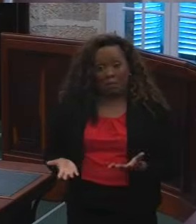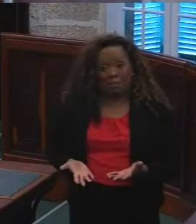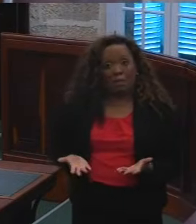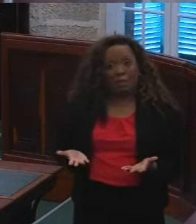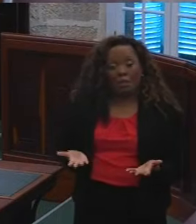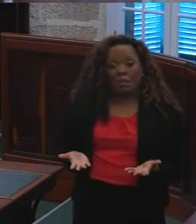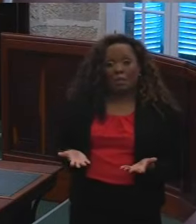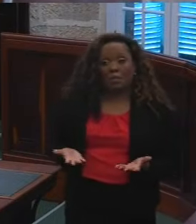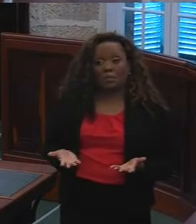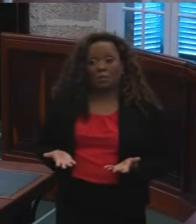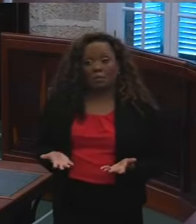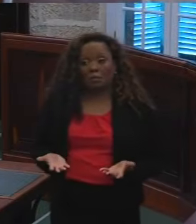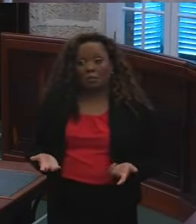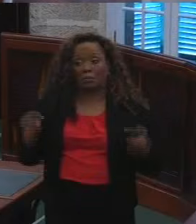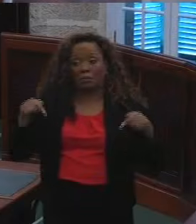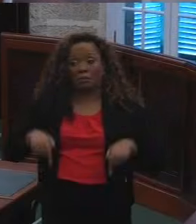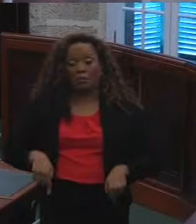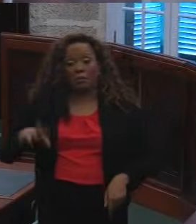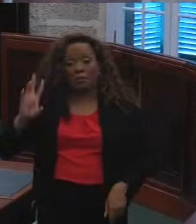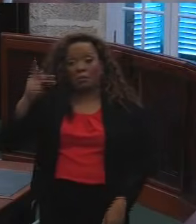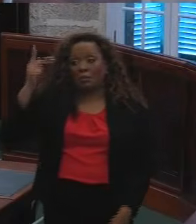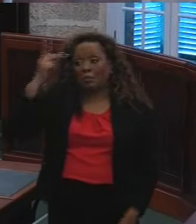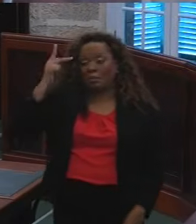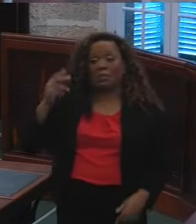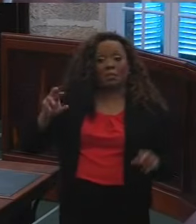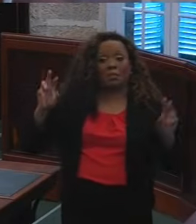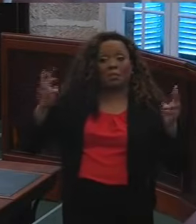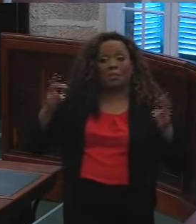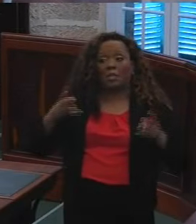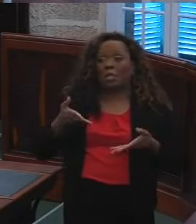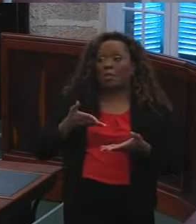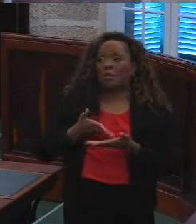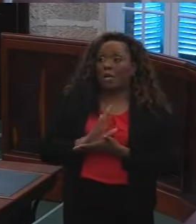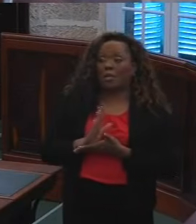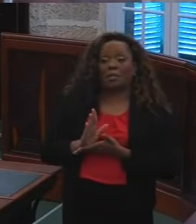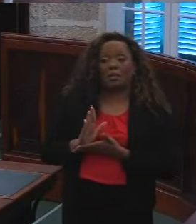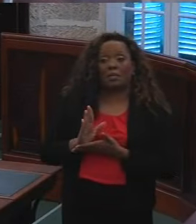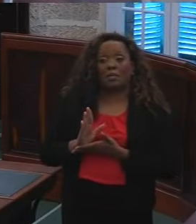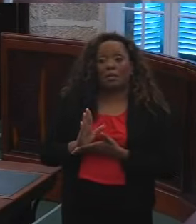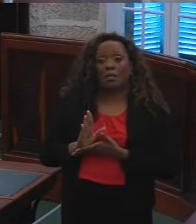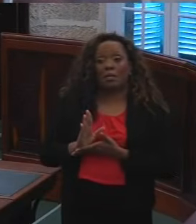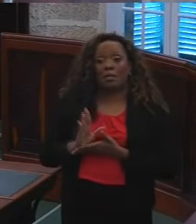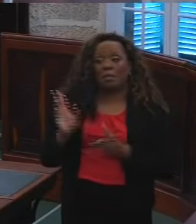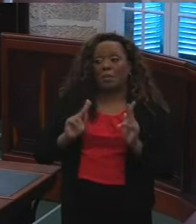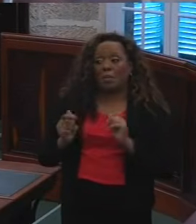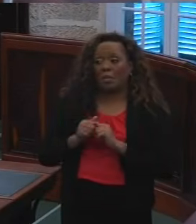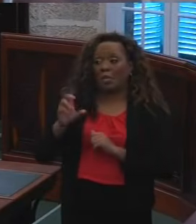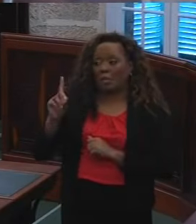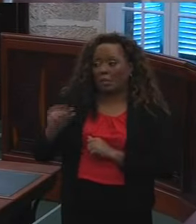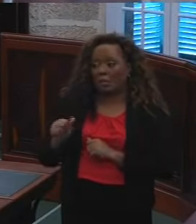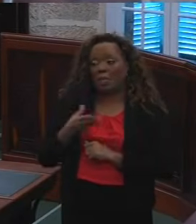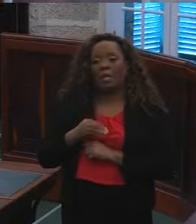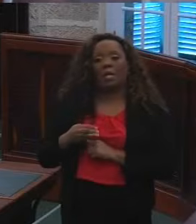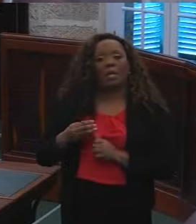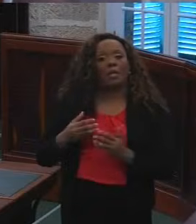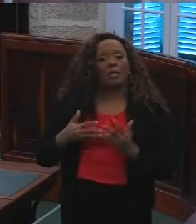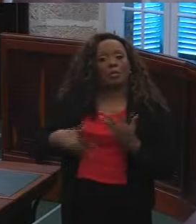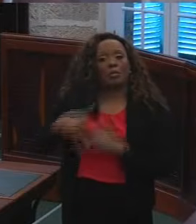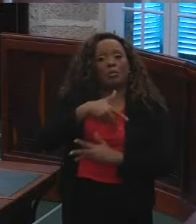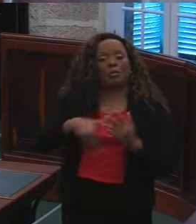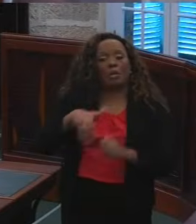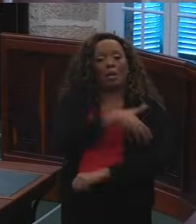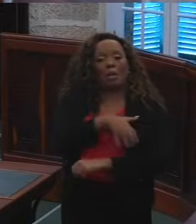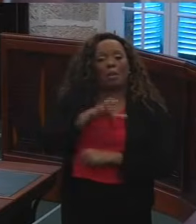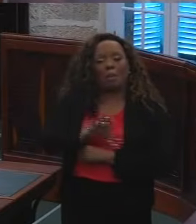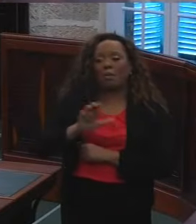this same Parliament. The rights of persons with disability, I just spoke of that, and the Social Empowerment Act 2025, led